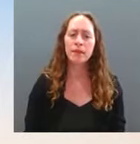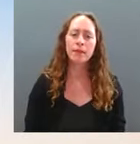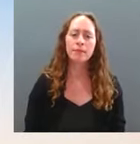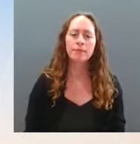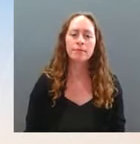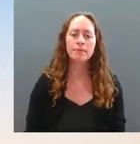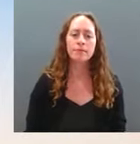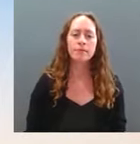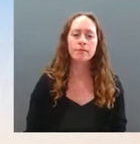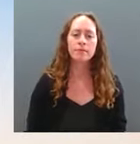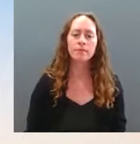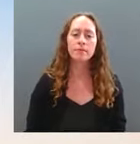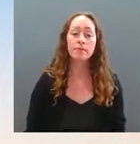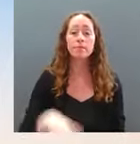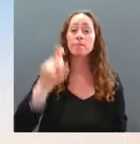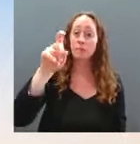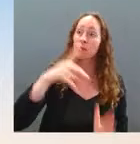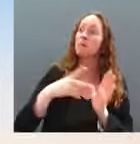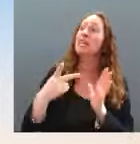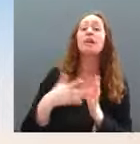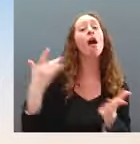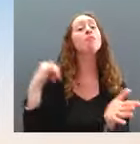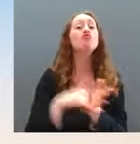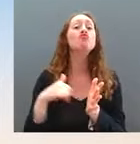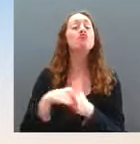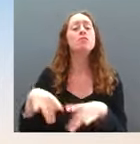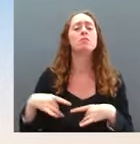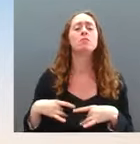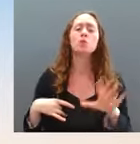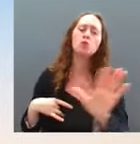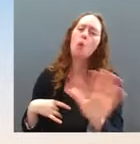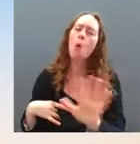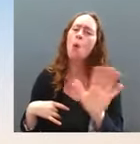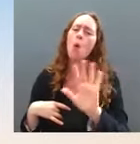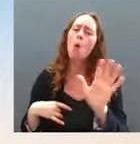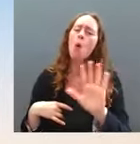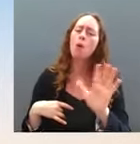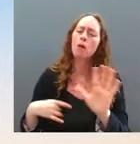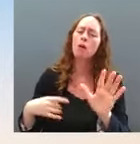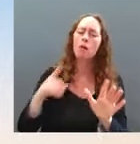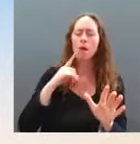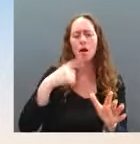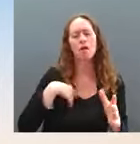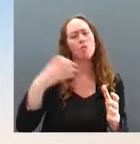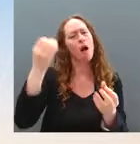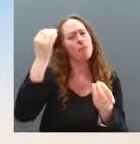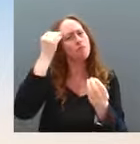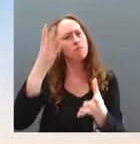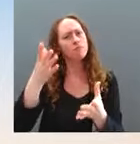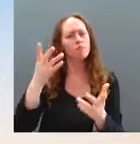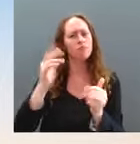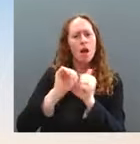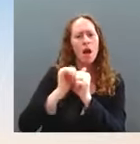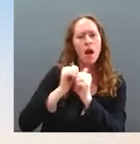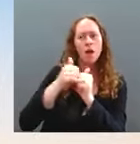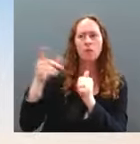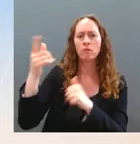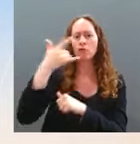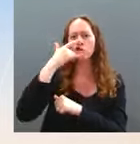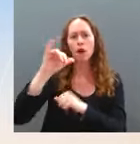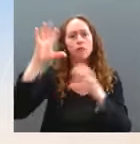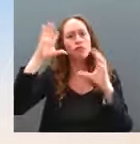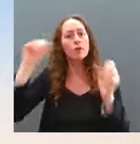you whether the president and their interaction met the definition of the CDC of a close contact. Half the cabinet was there